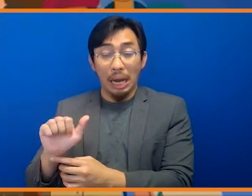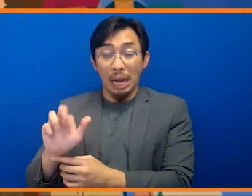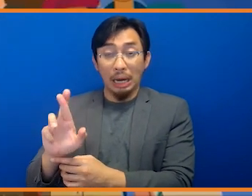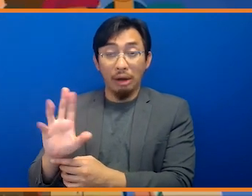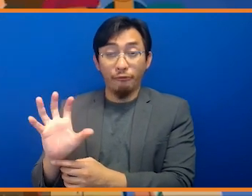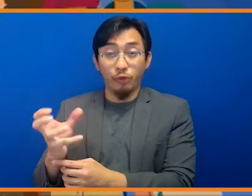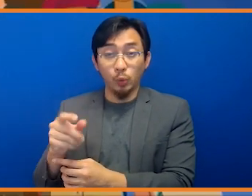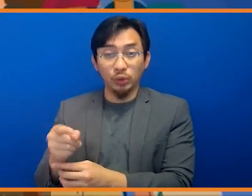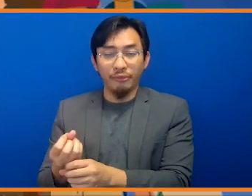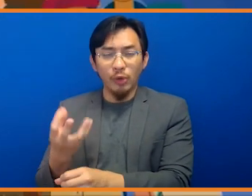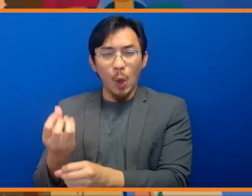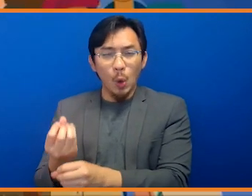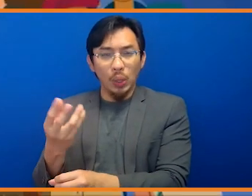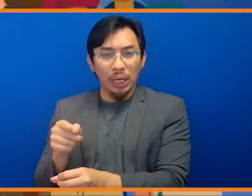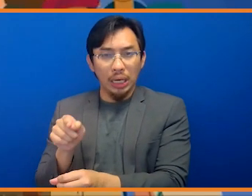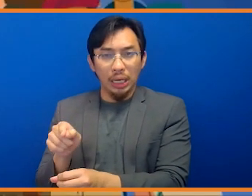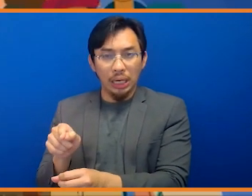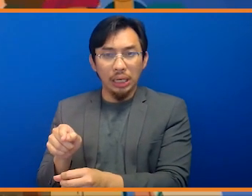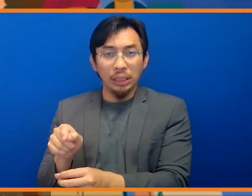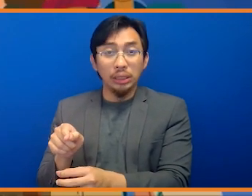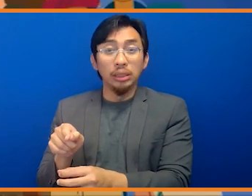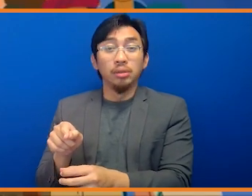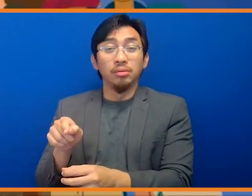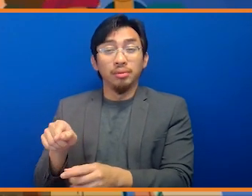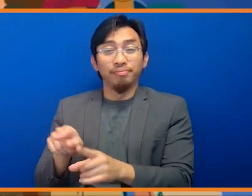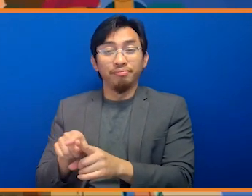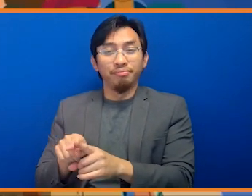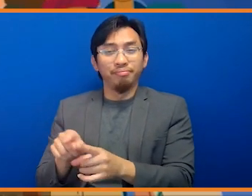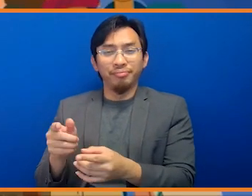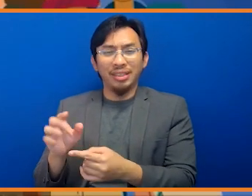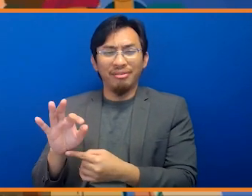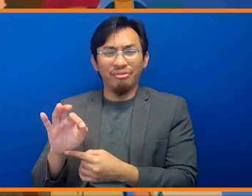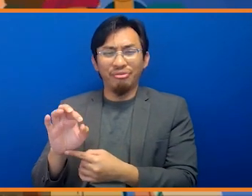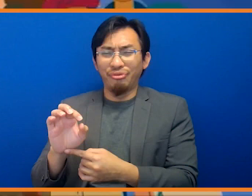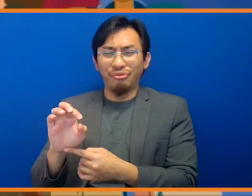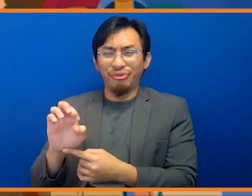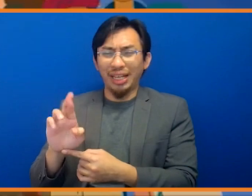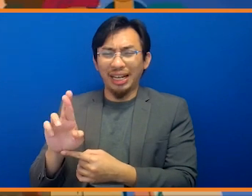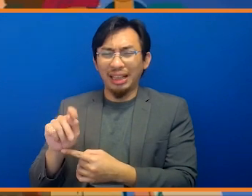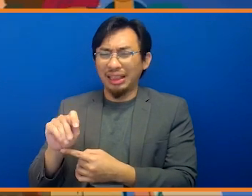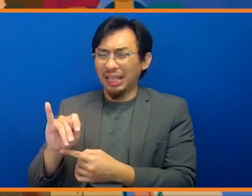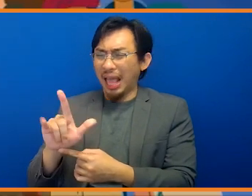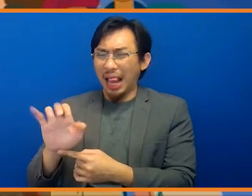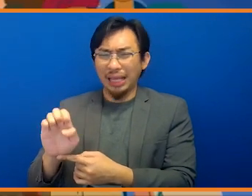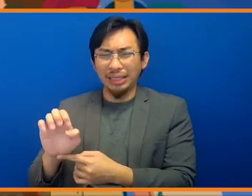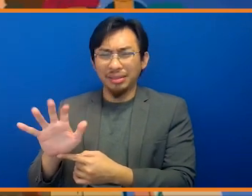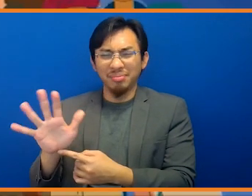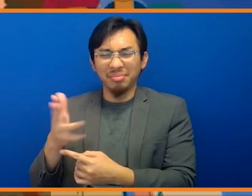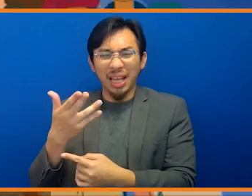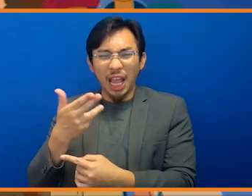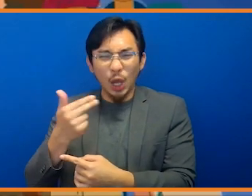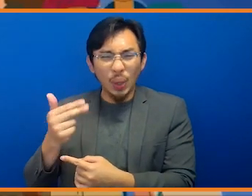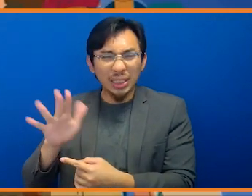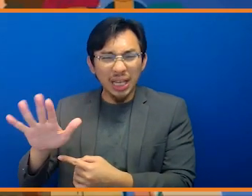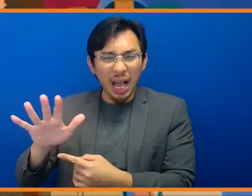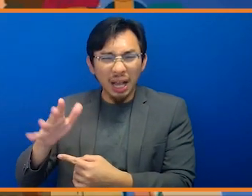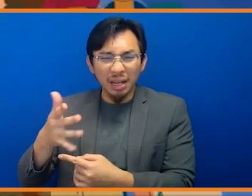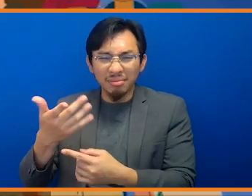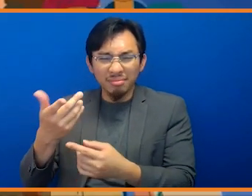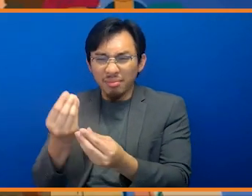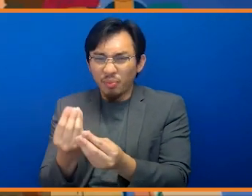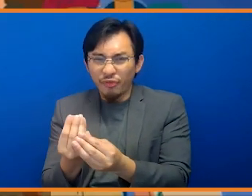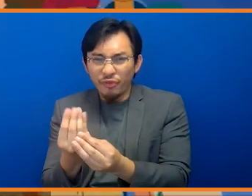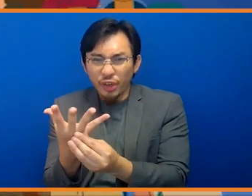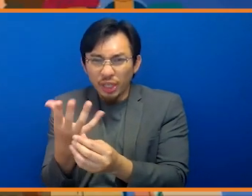lives with, that roots in fertile earth. Or in Indonesian, bunga